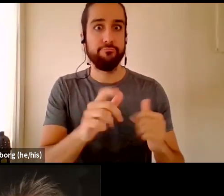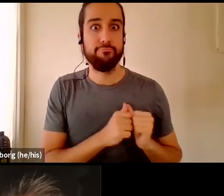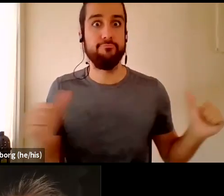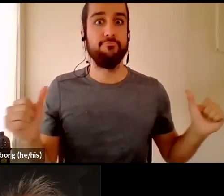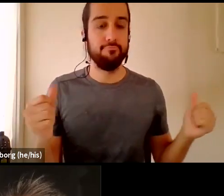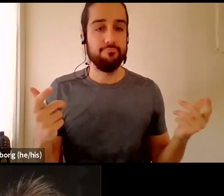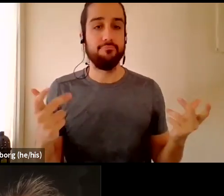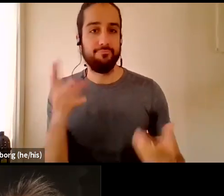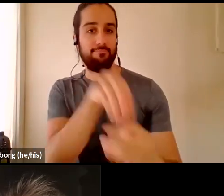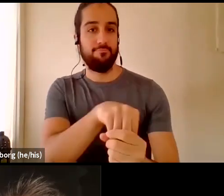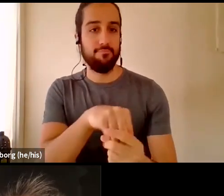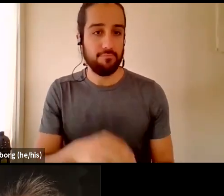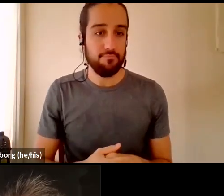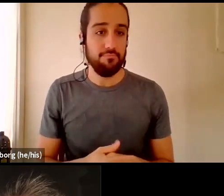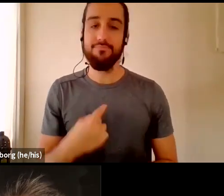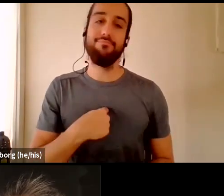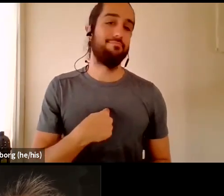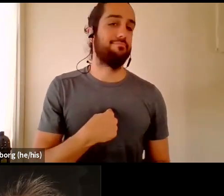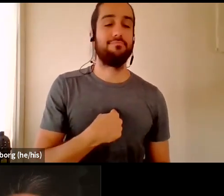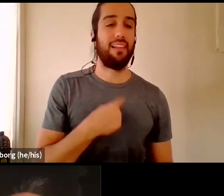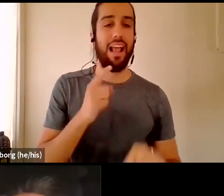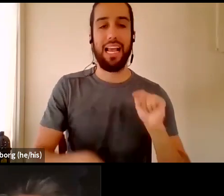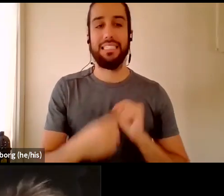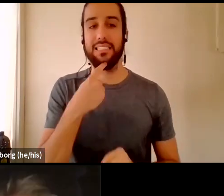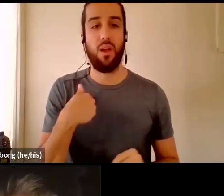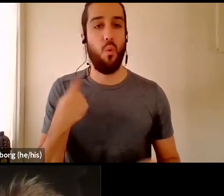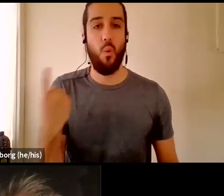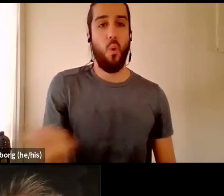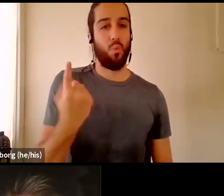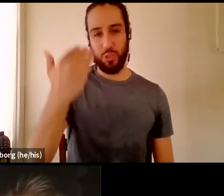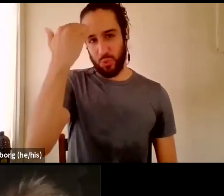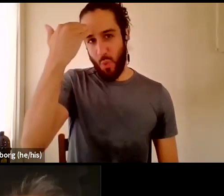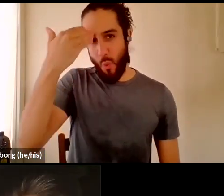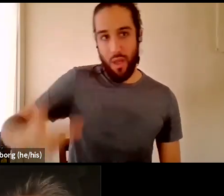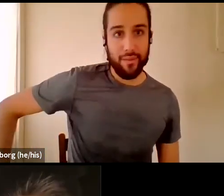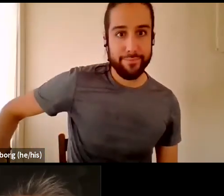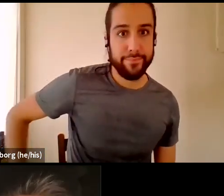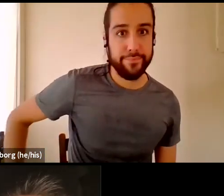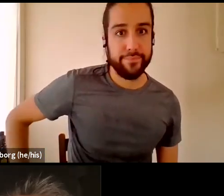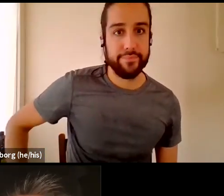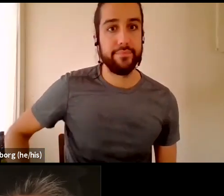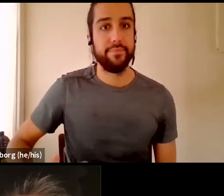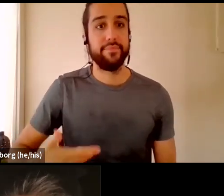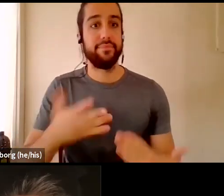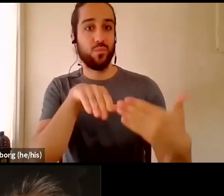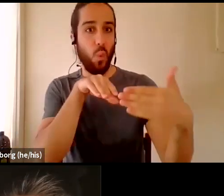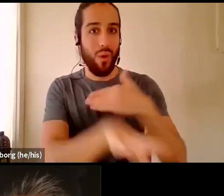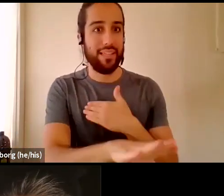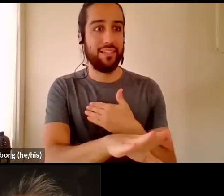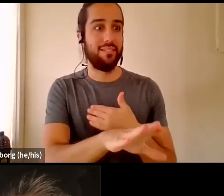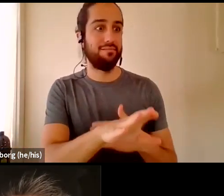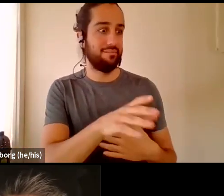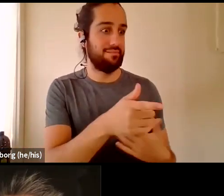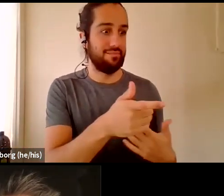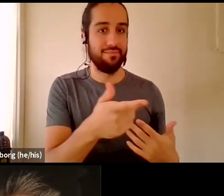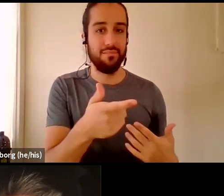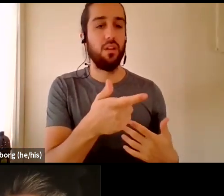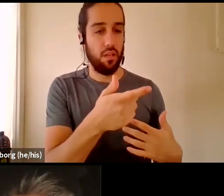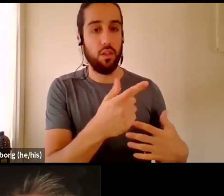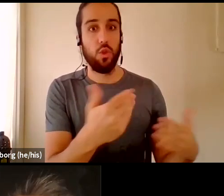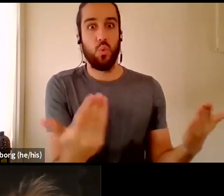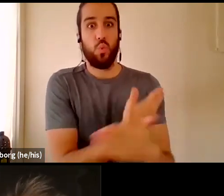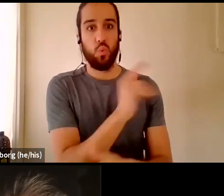that I intuitively knew that going in, that these tools that have revealed themselves